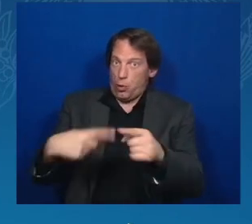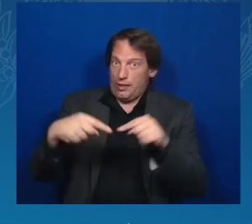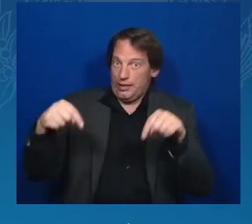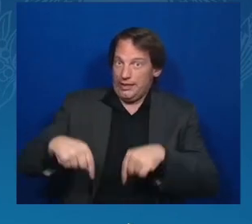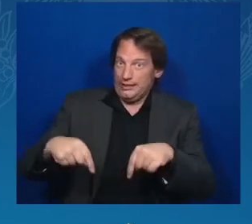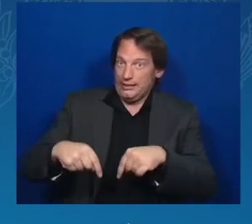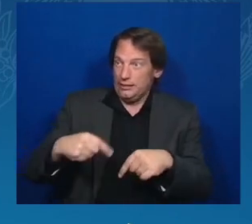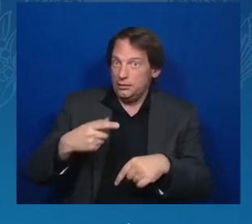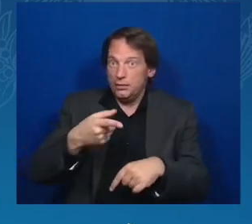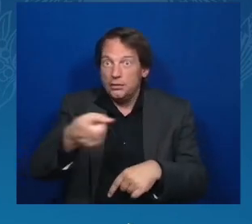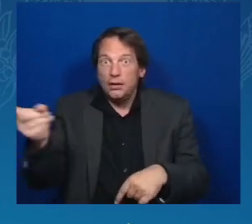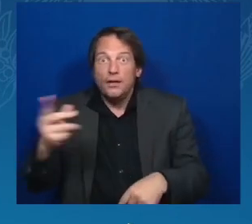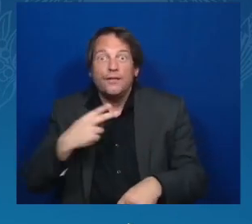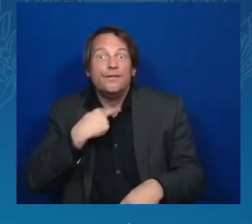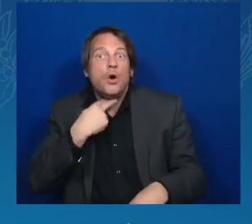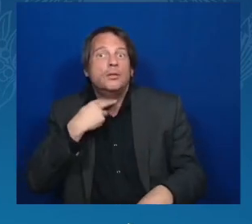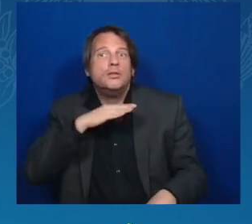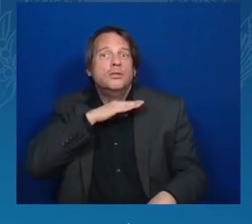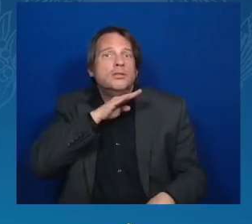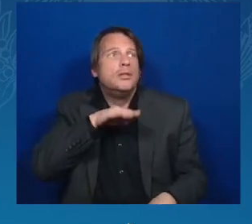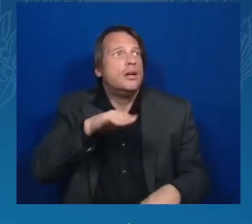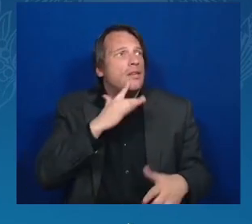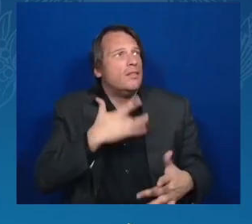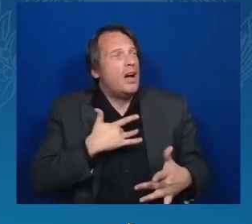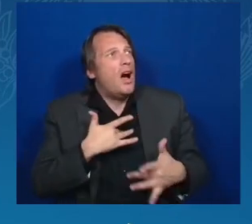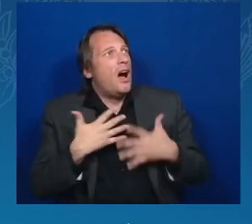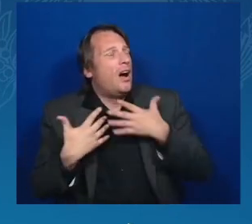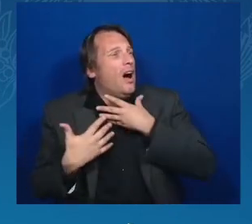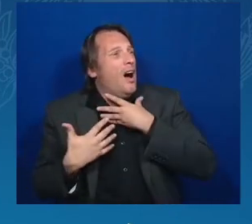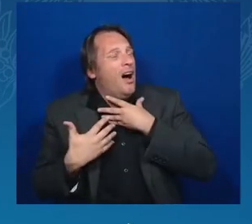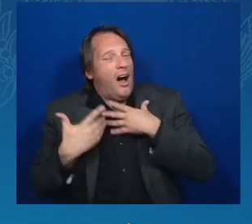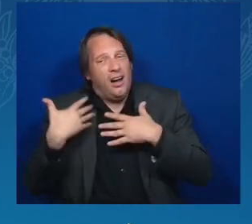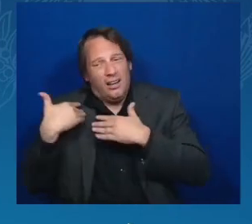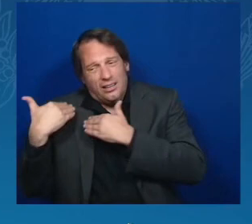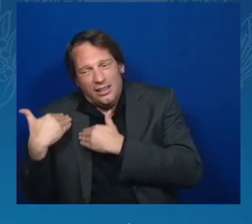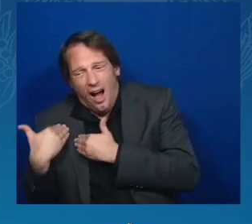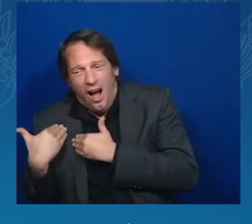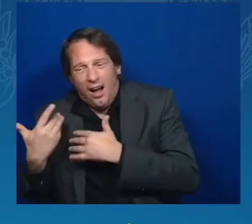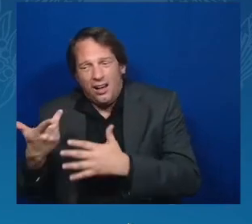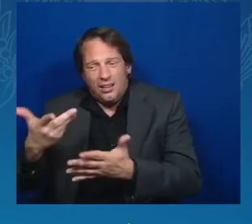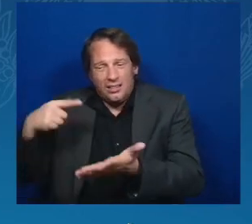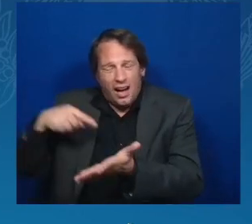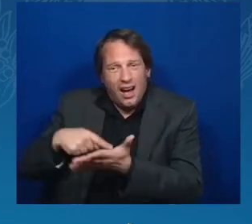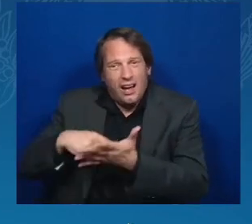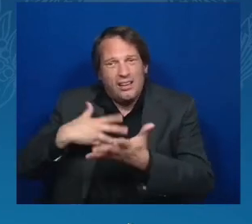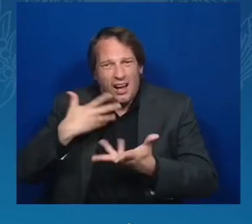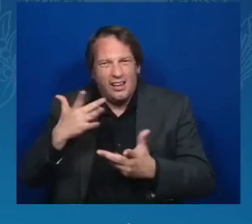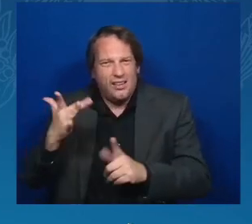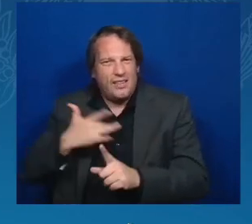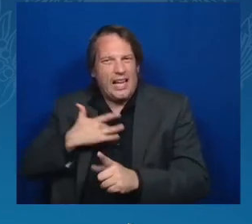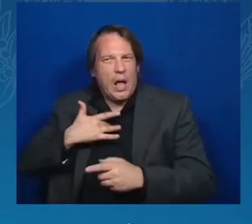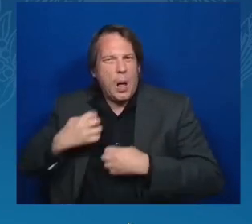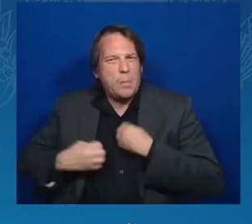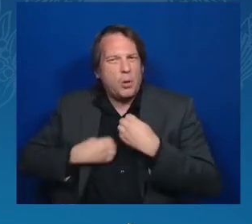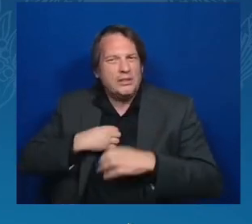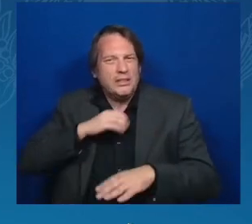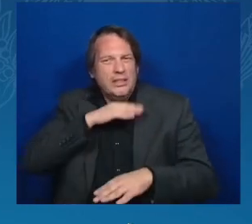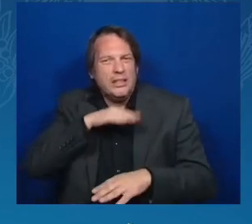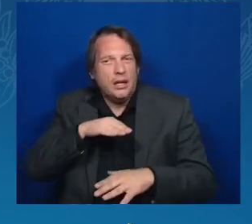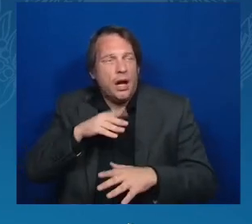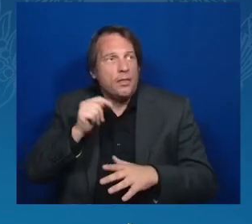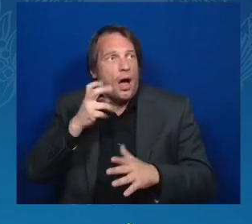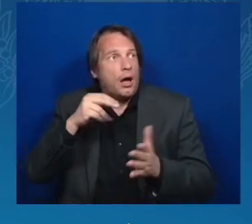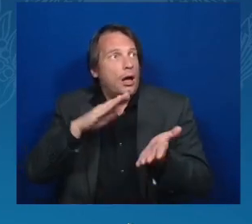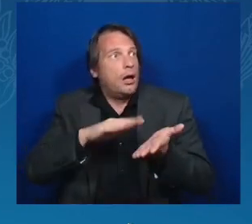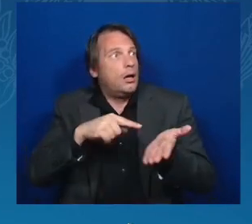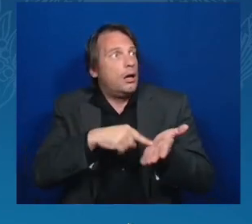enormous debt, and that having it relieved has enabled them to be able to continue to do the